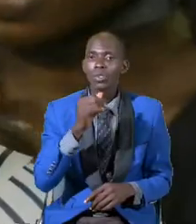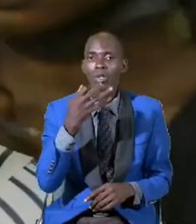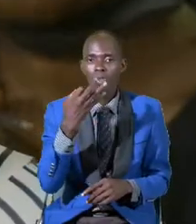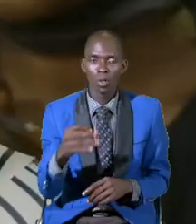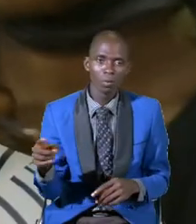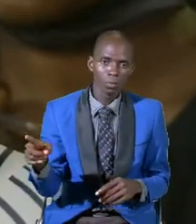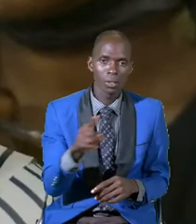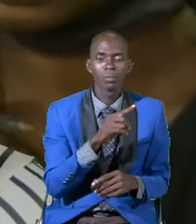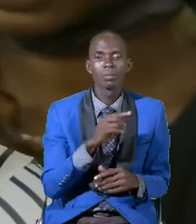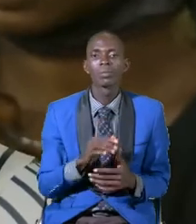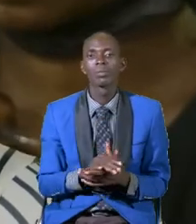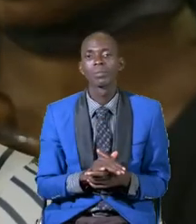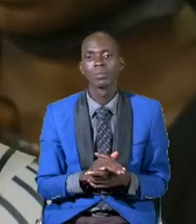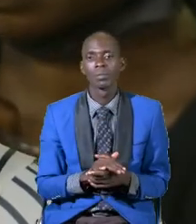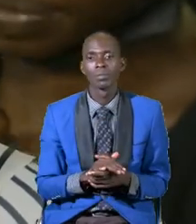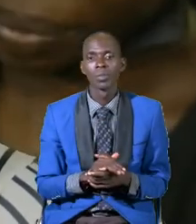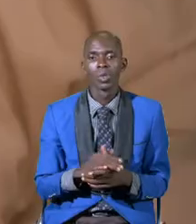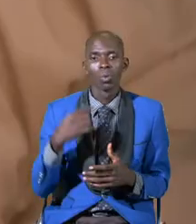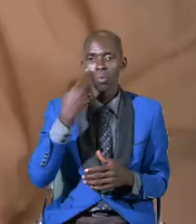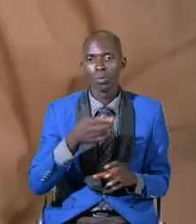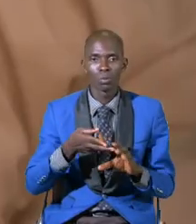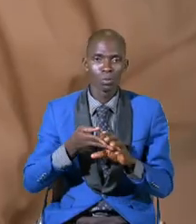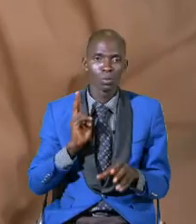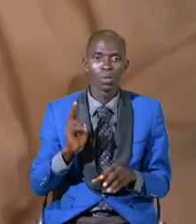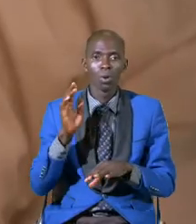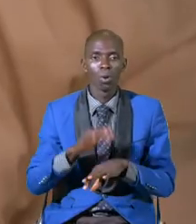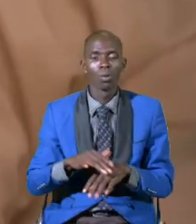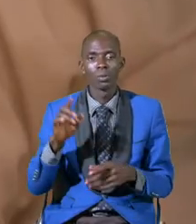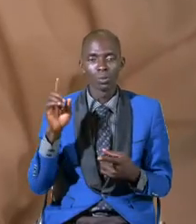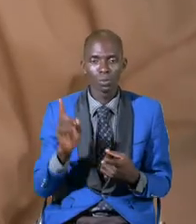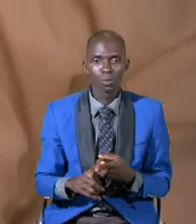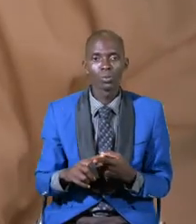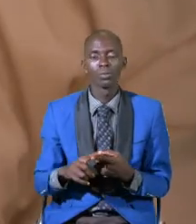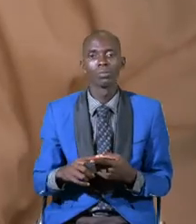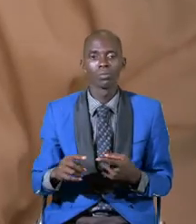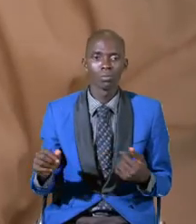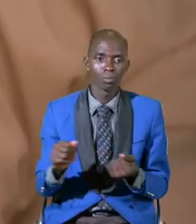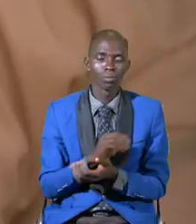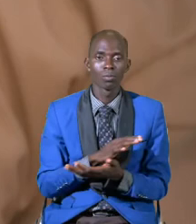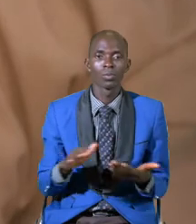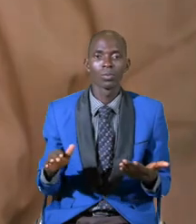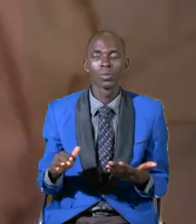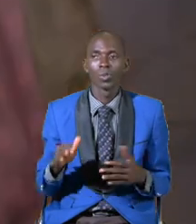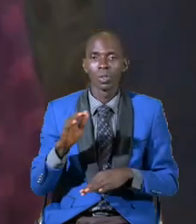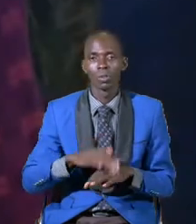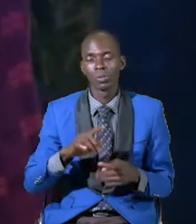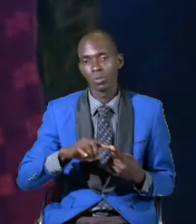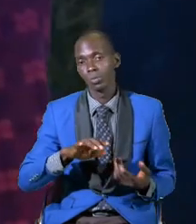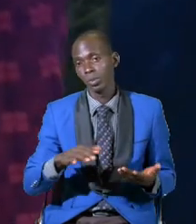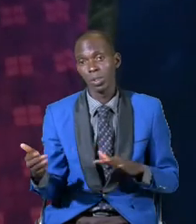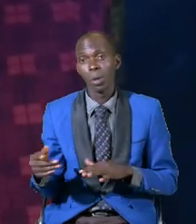them who draw back unto perdition, but of them